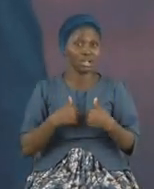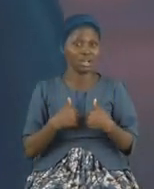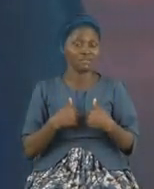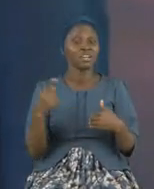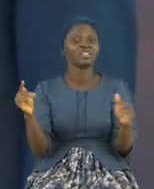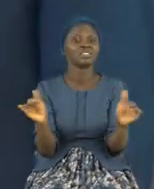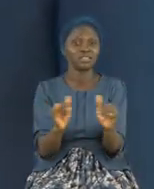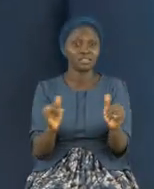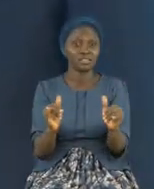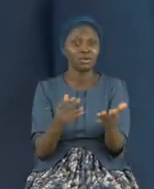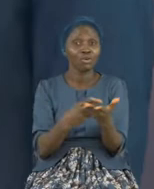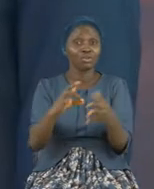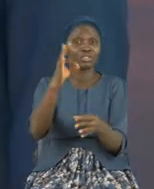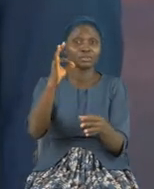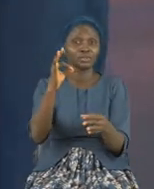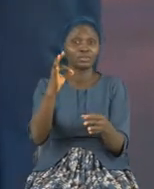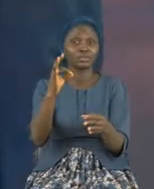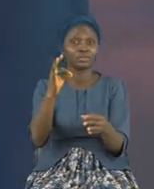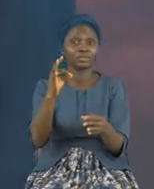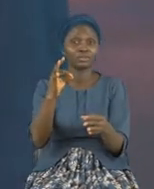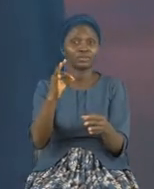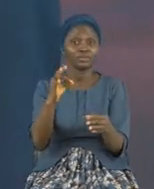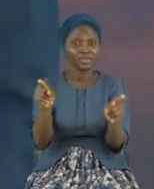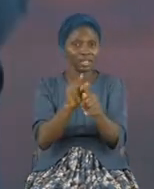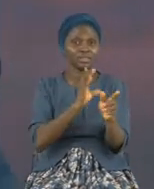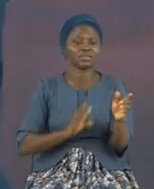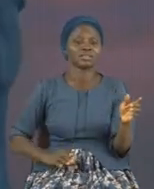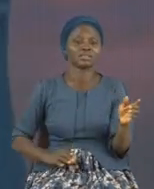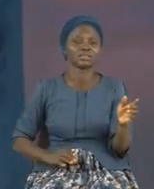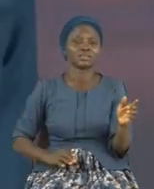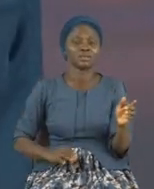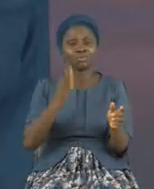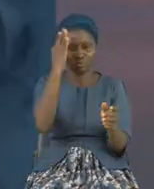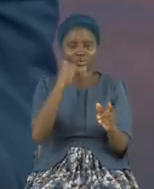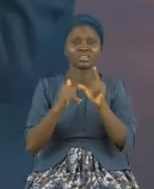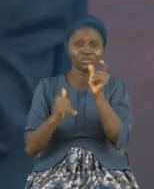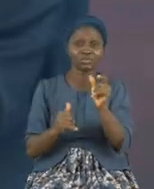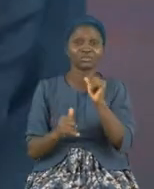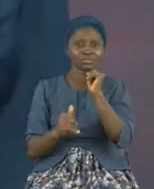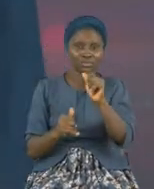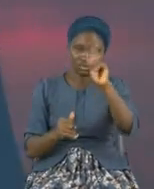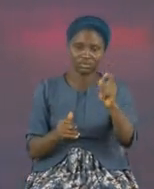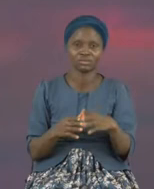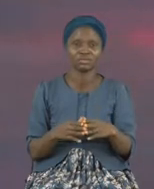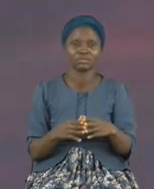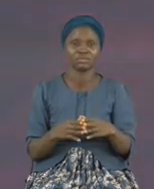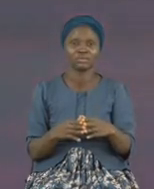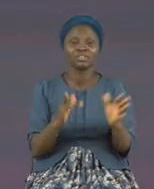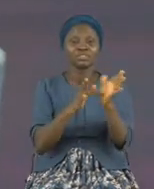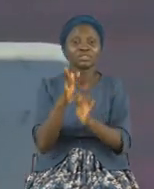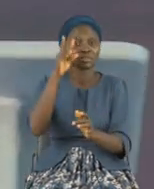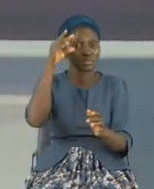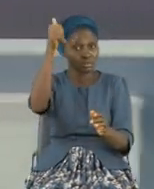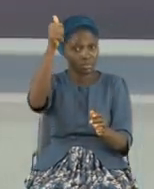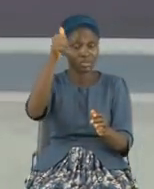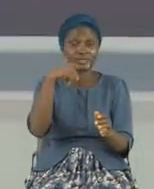same Holy Ghost as Christ. Why not? Jesus himself said,